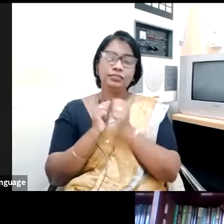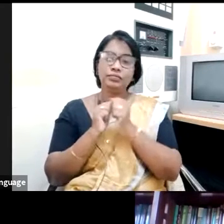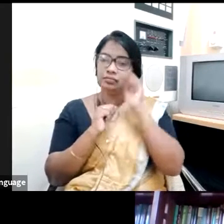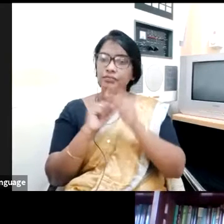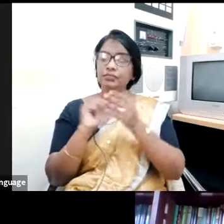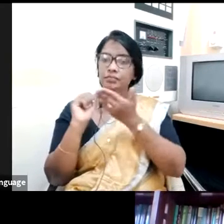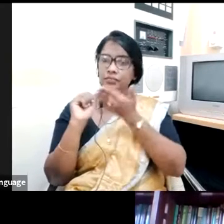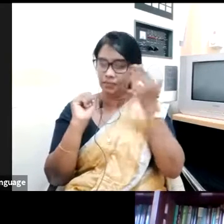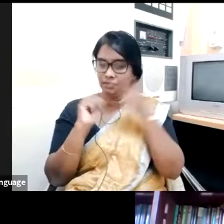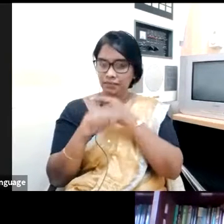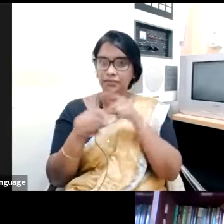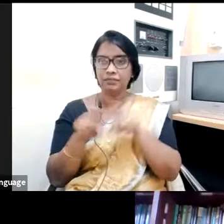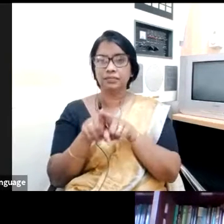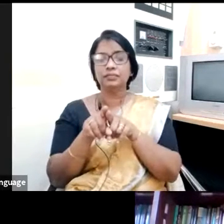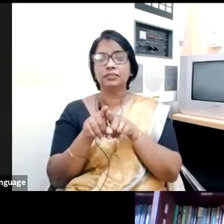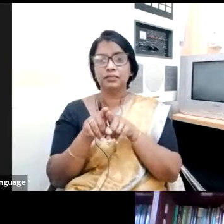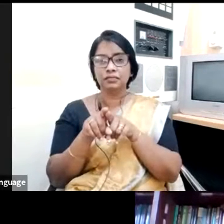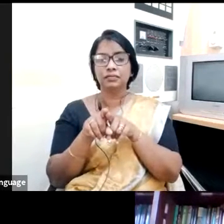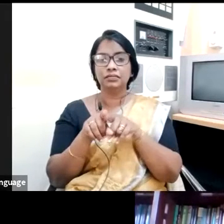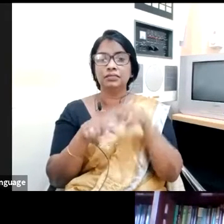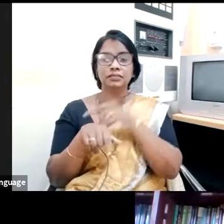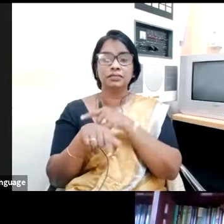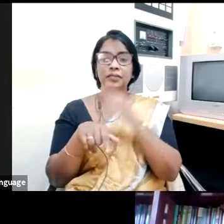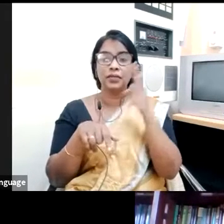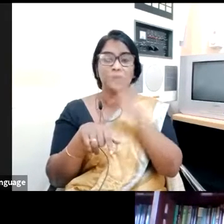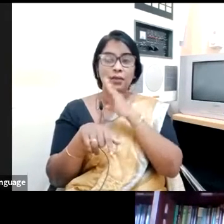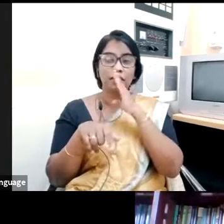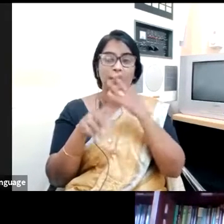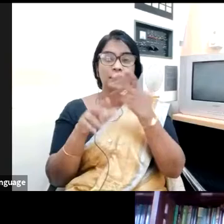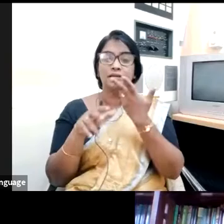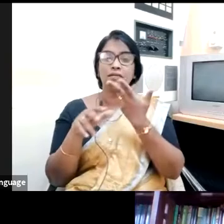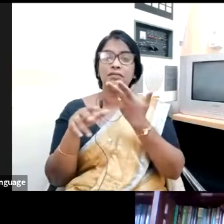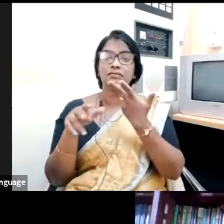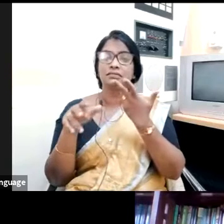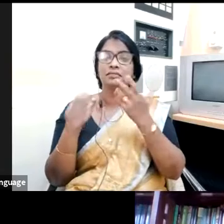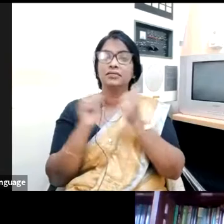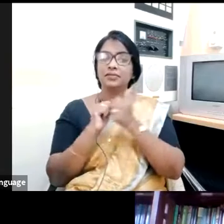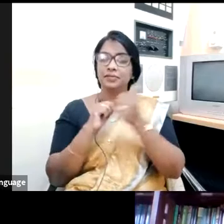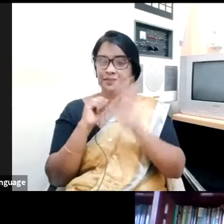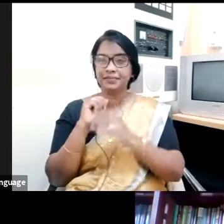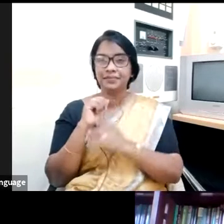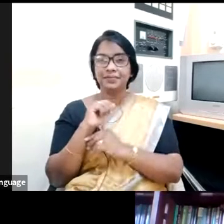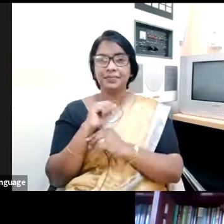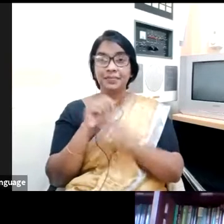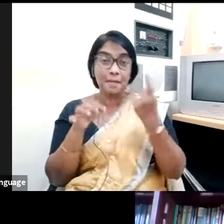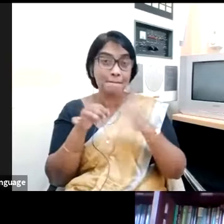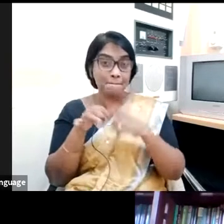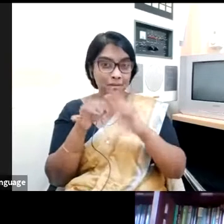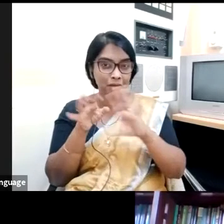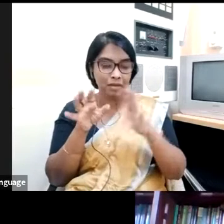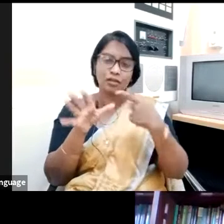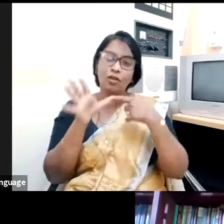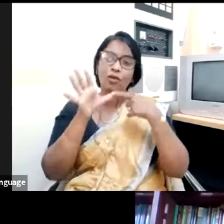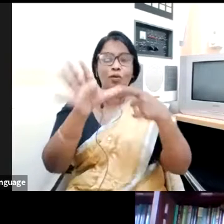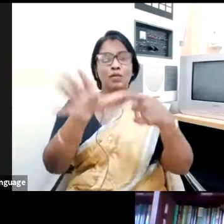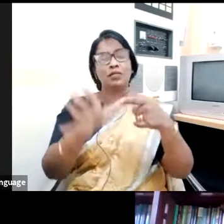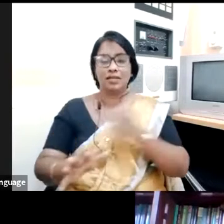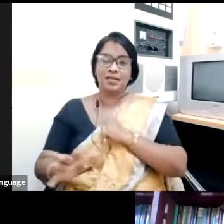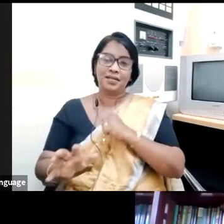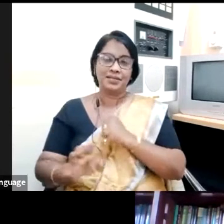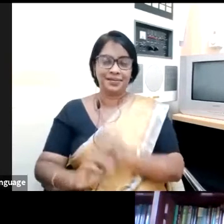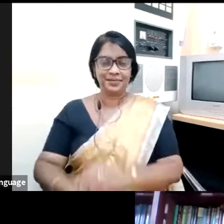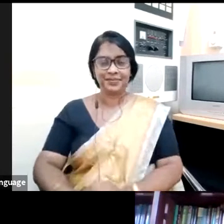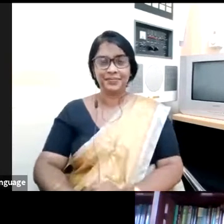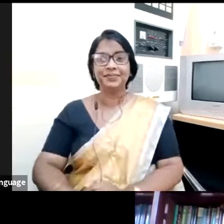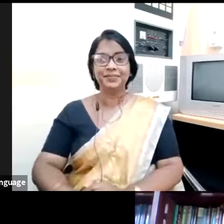own biomass for the thermal energy. I'm ready to answer many questions, as Dr. Rajadure said in the